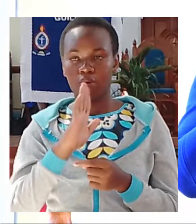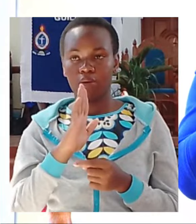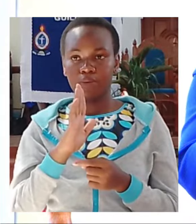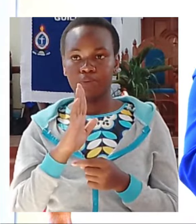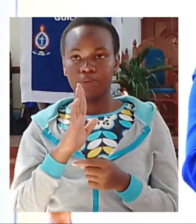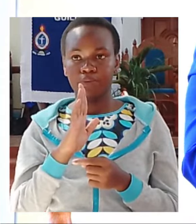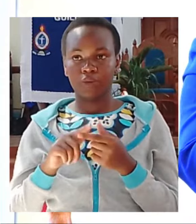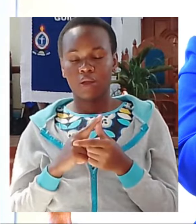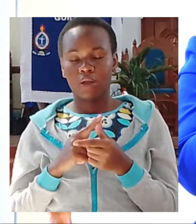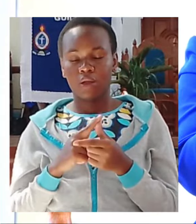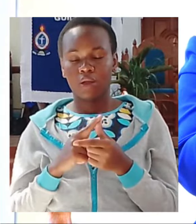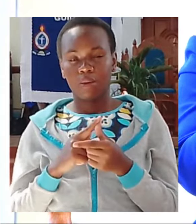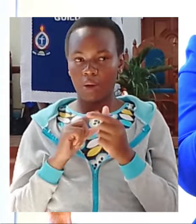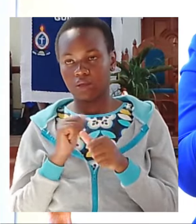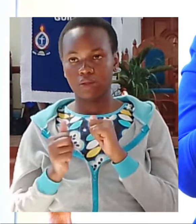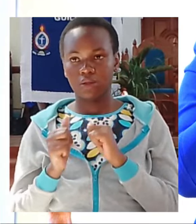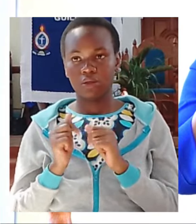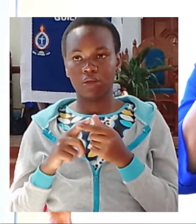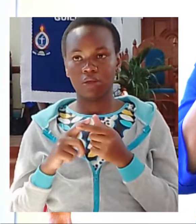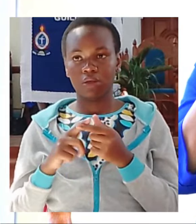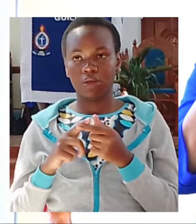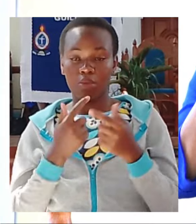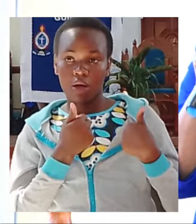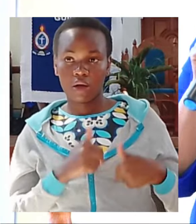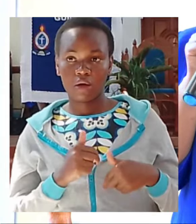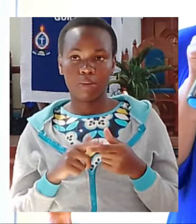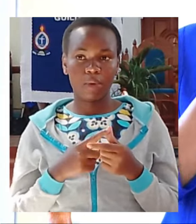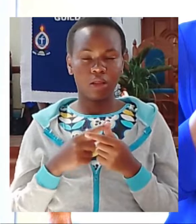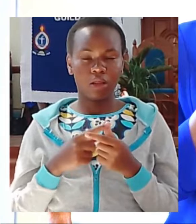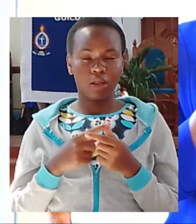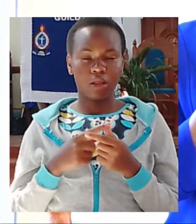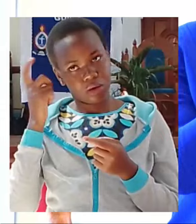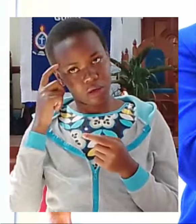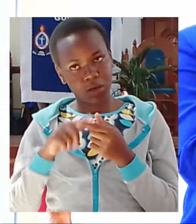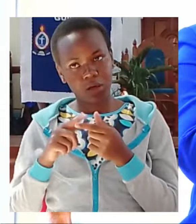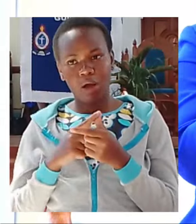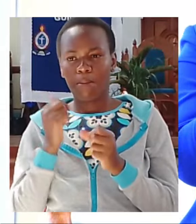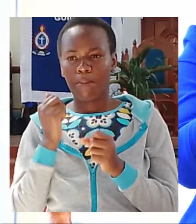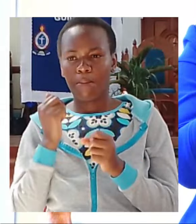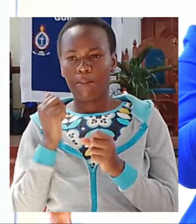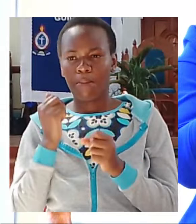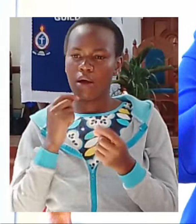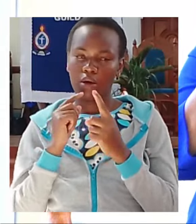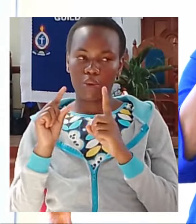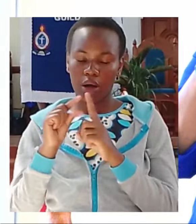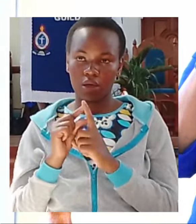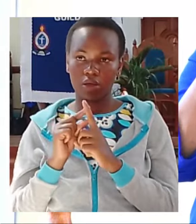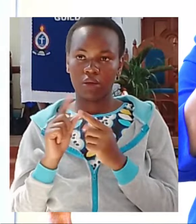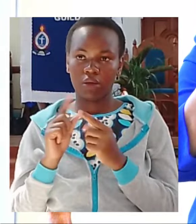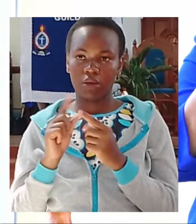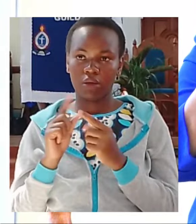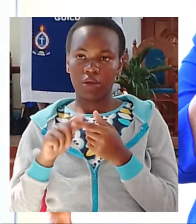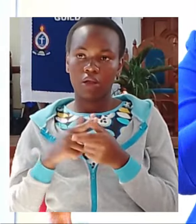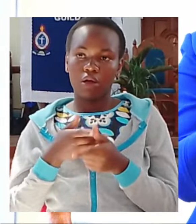the meditation of my heart, my thoughts, my deeds, my words, God, let them